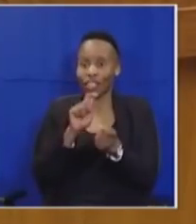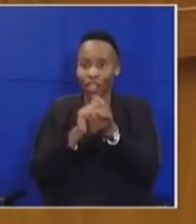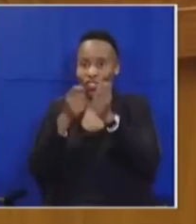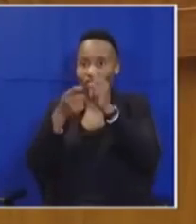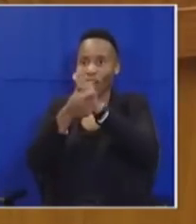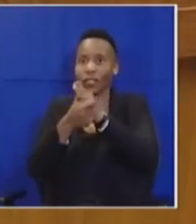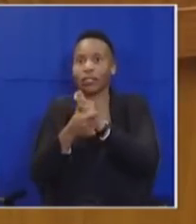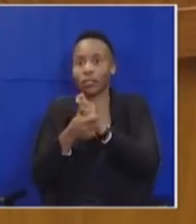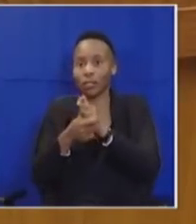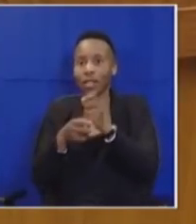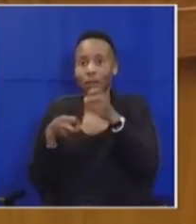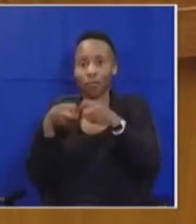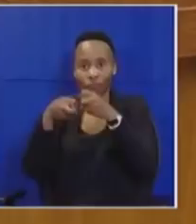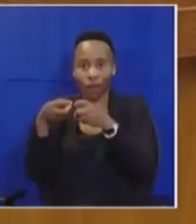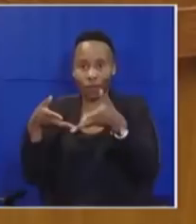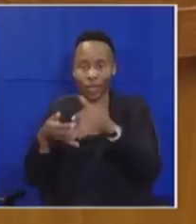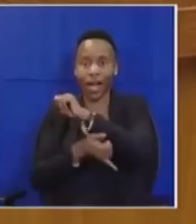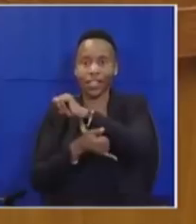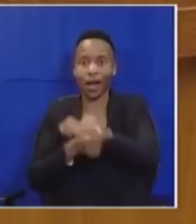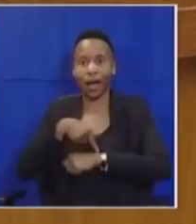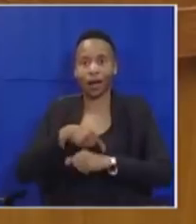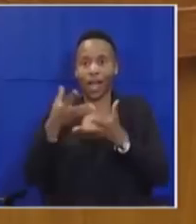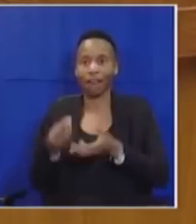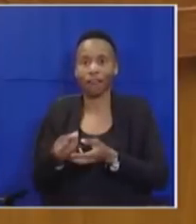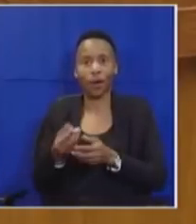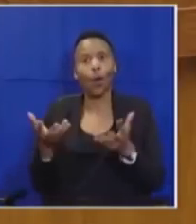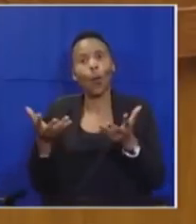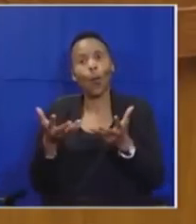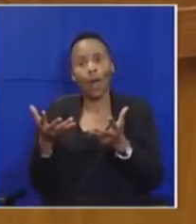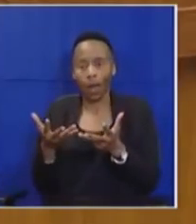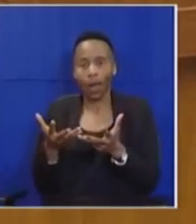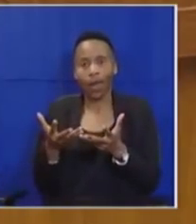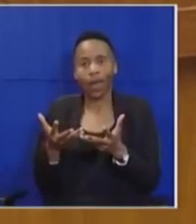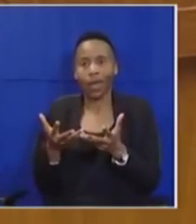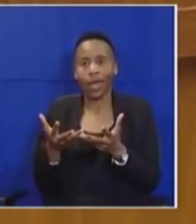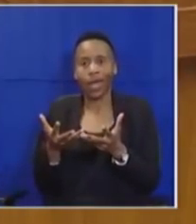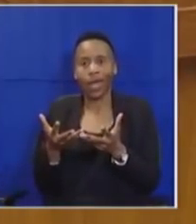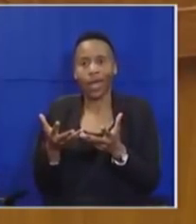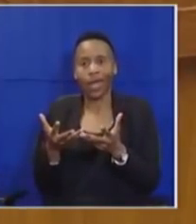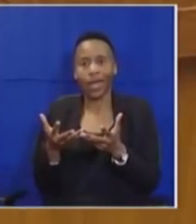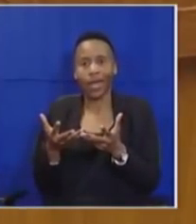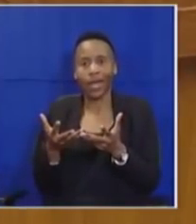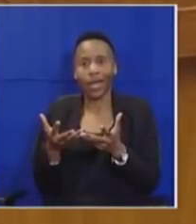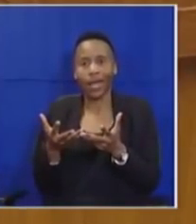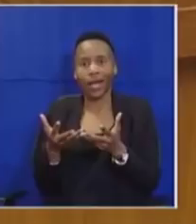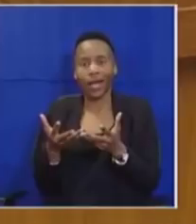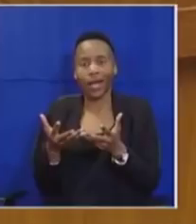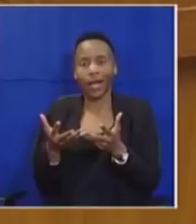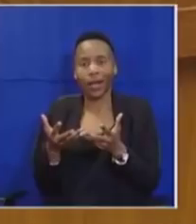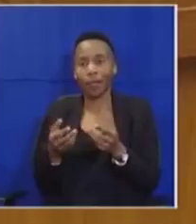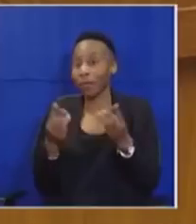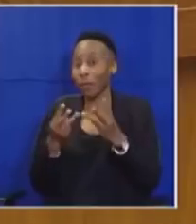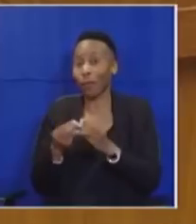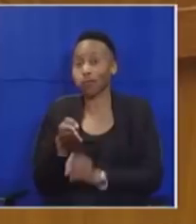country. Where would we be today if the ANC had not changed